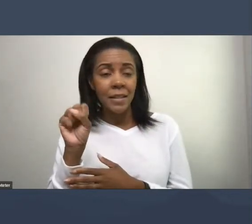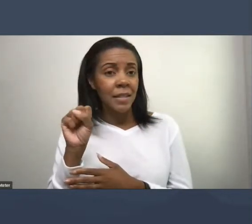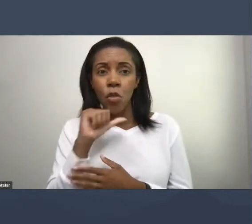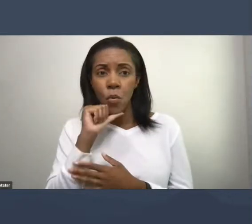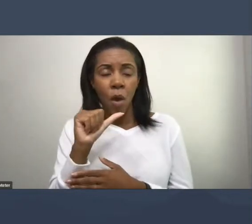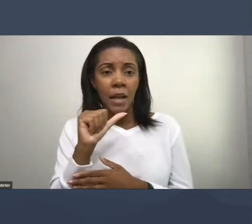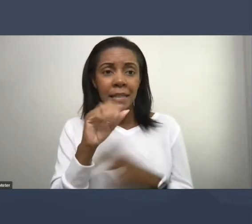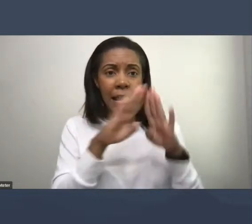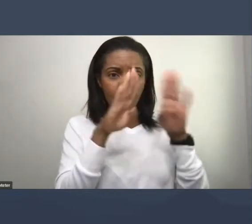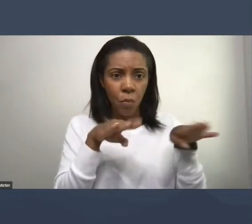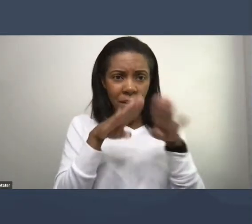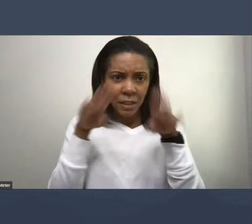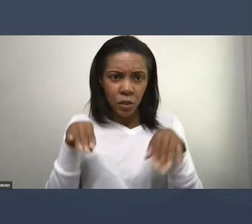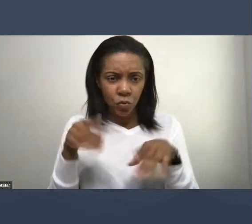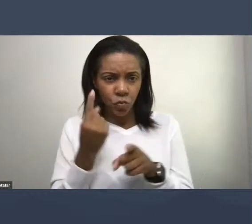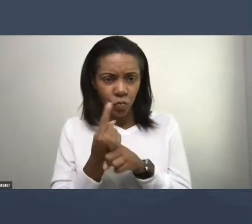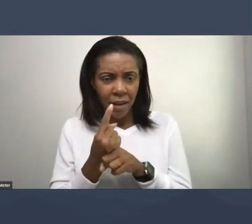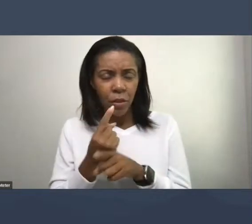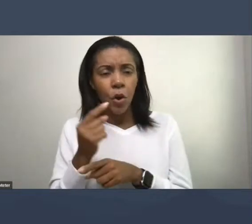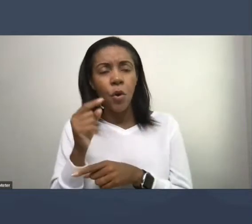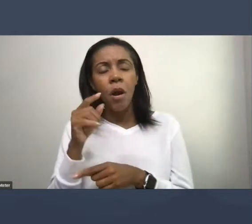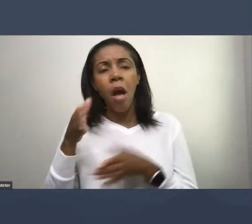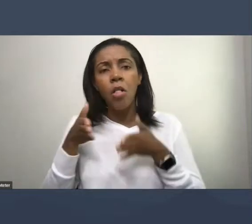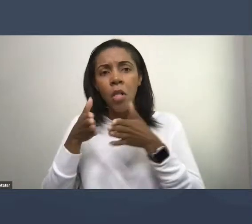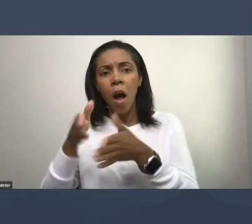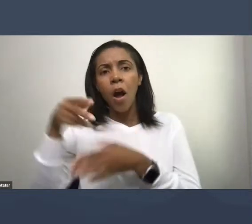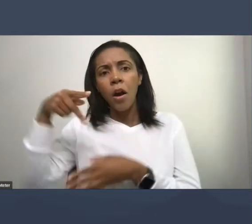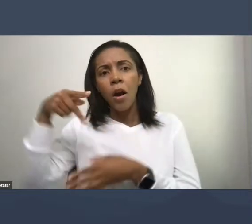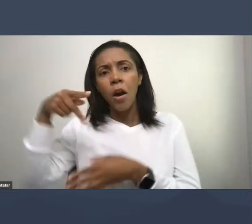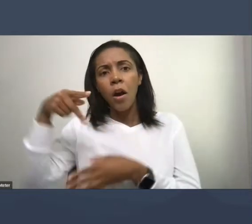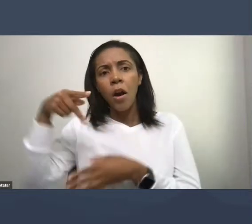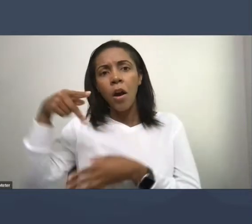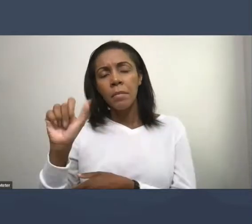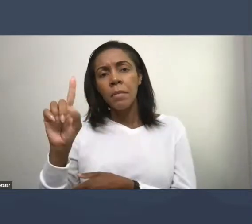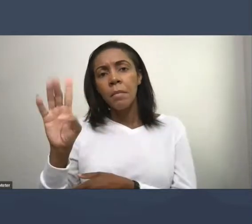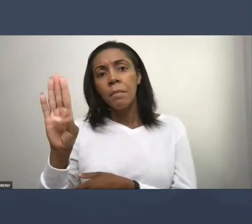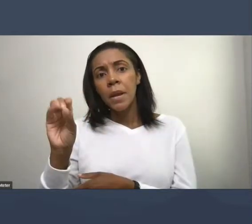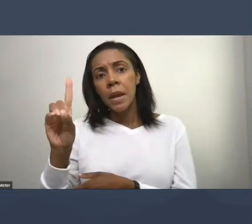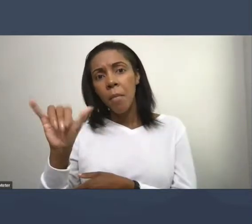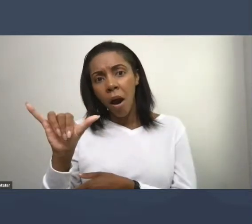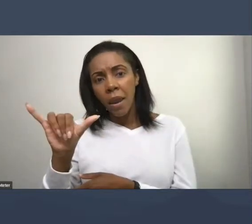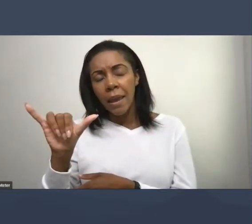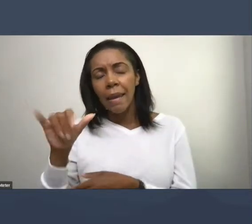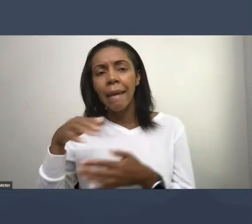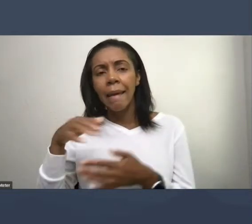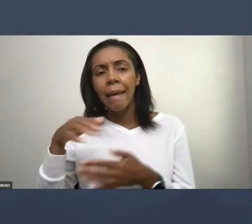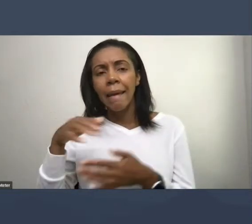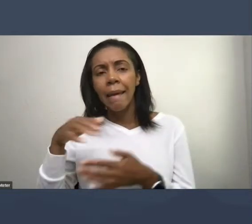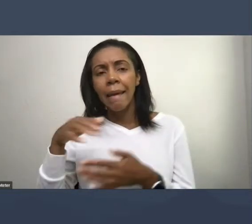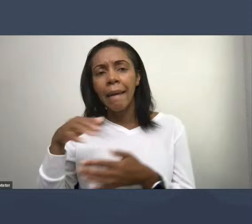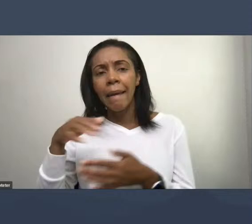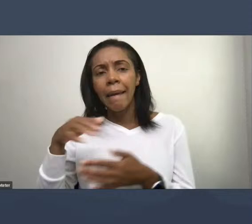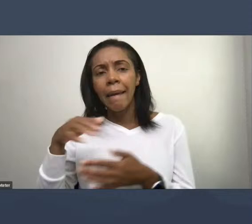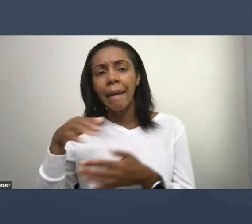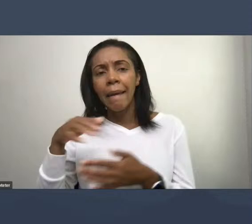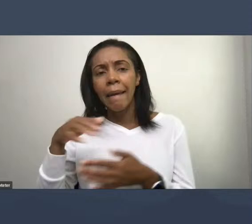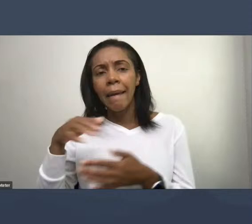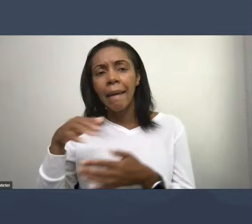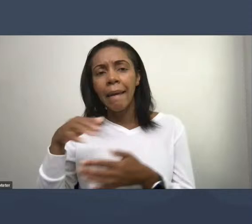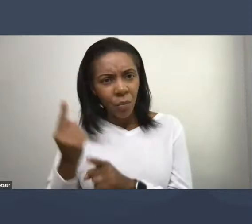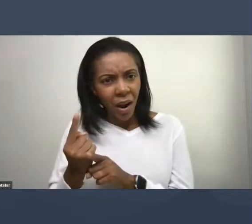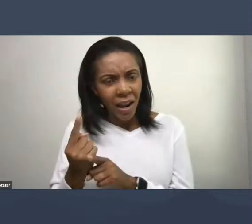see along Peabody, McLean, as far as the lines being replaced over the next 10 years or so. 15,000. Oh,